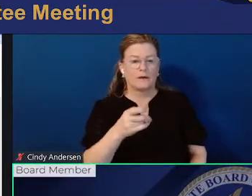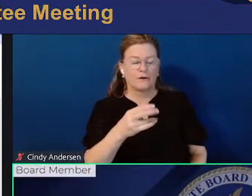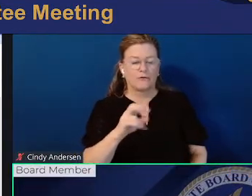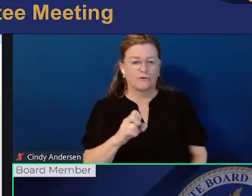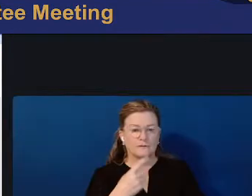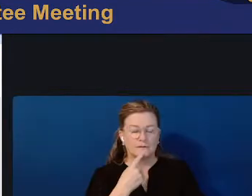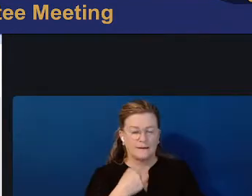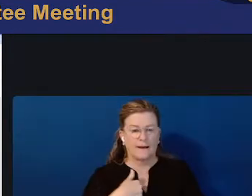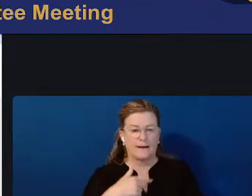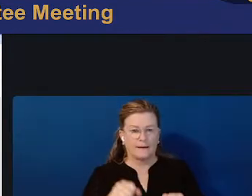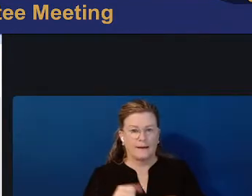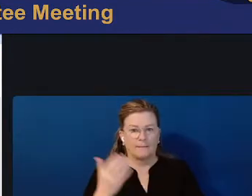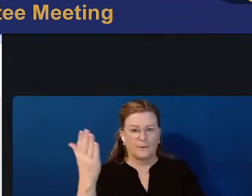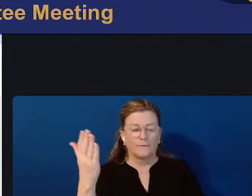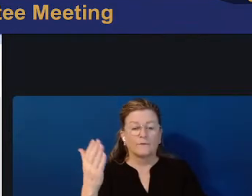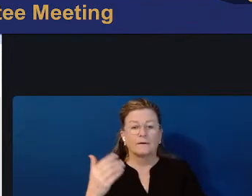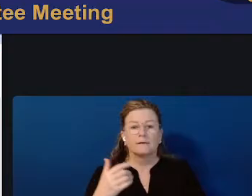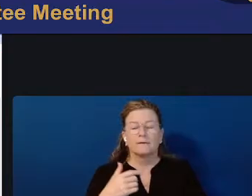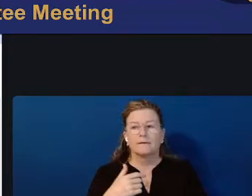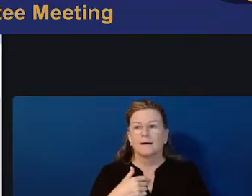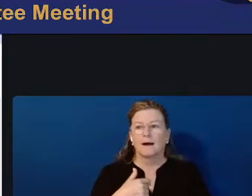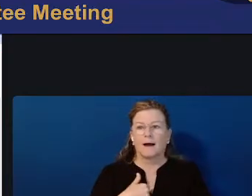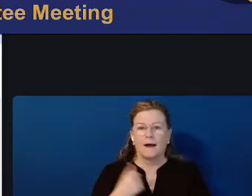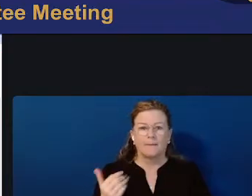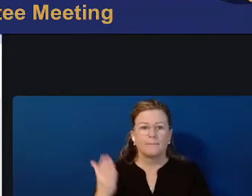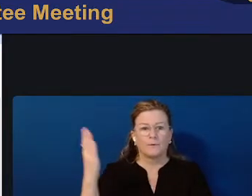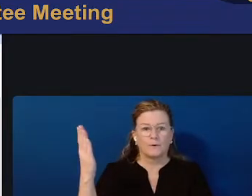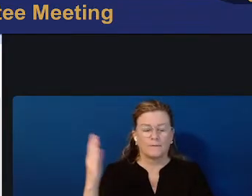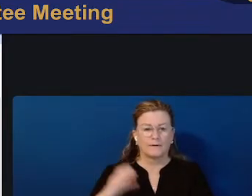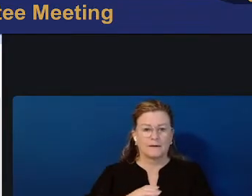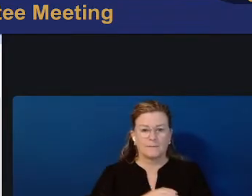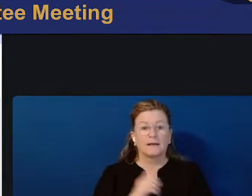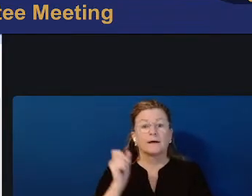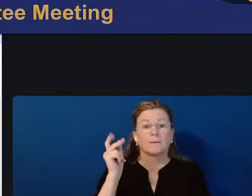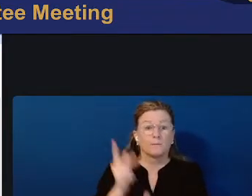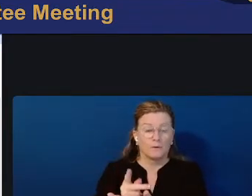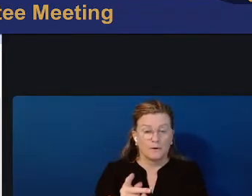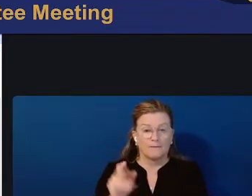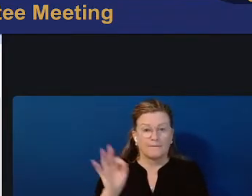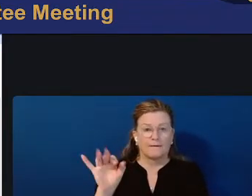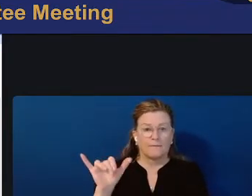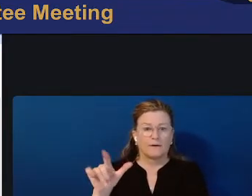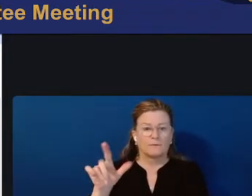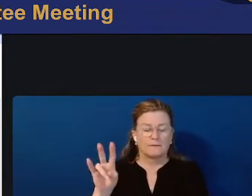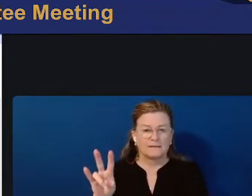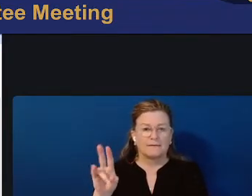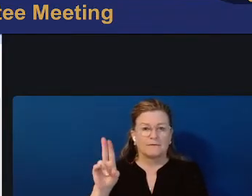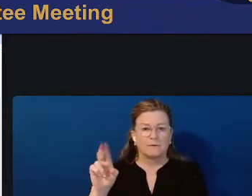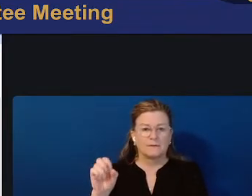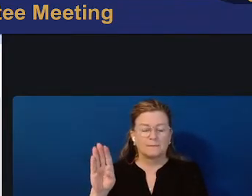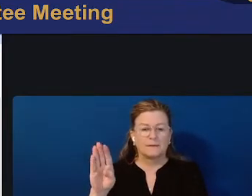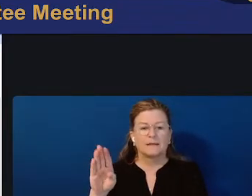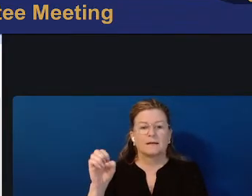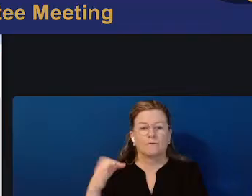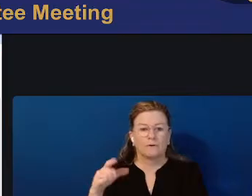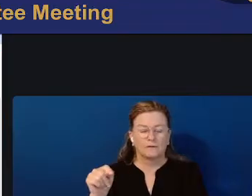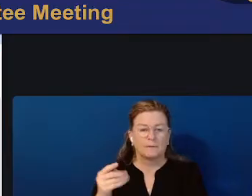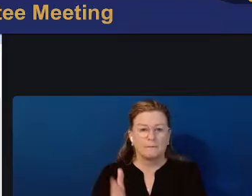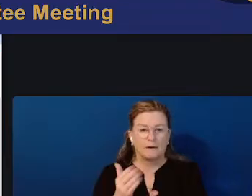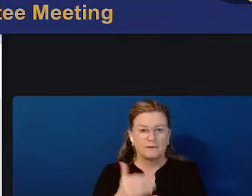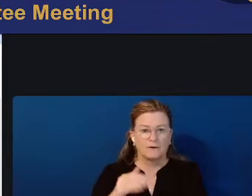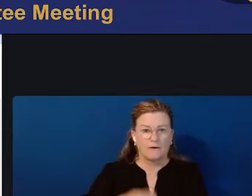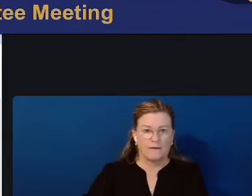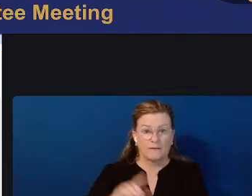Longacre. I make the motion that the committee approve the FY27 USB enrichment budget on the